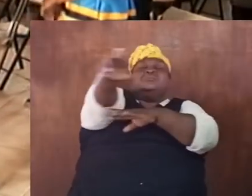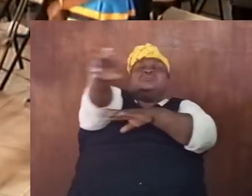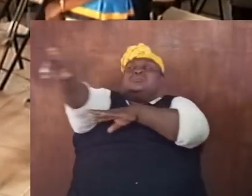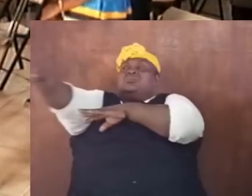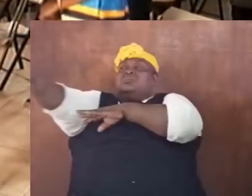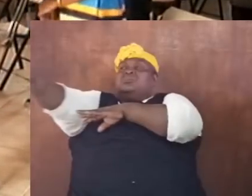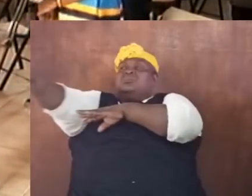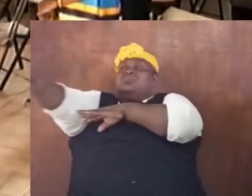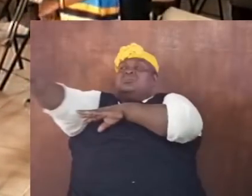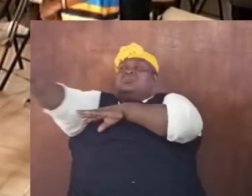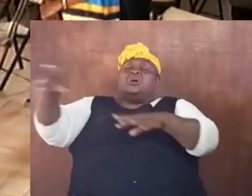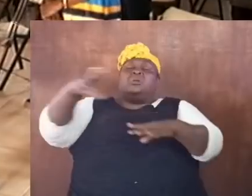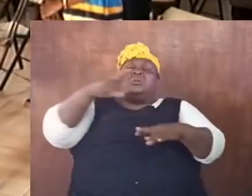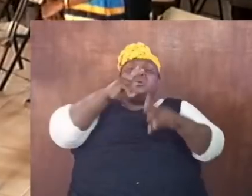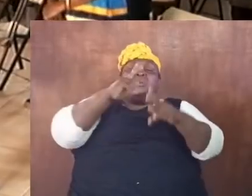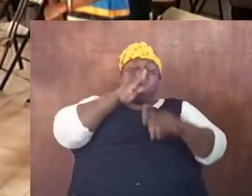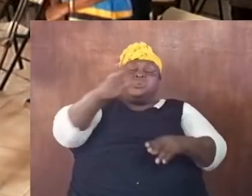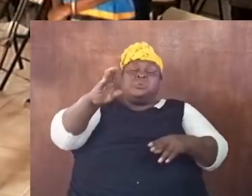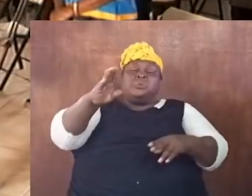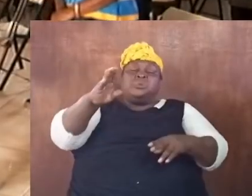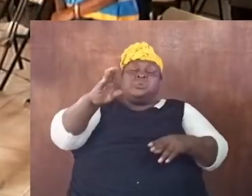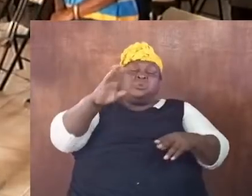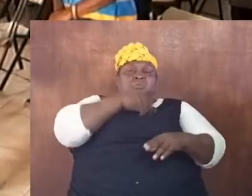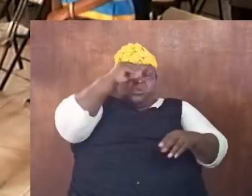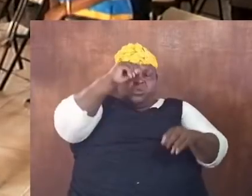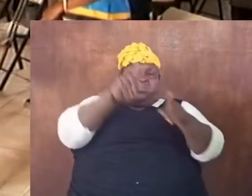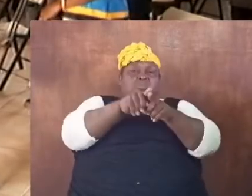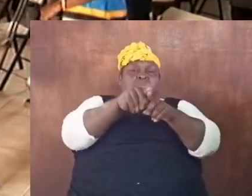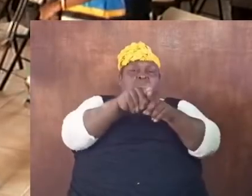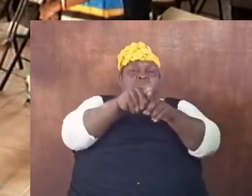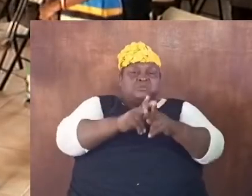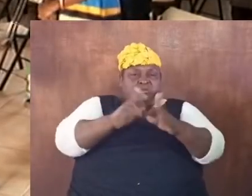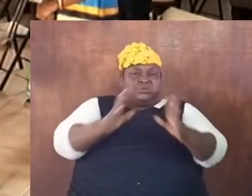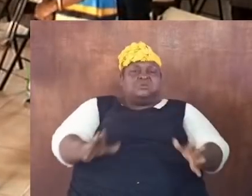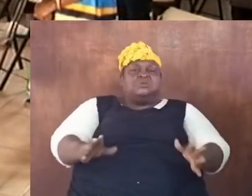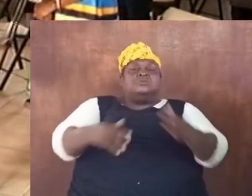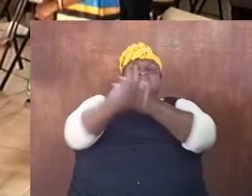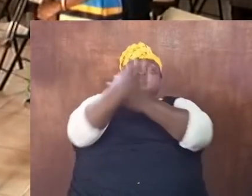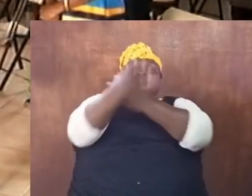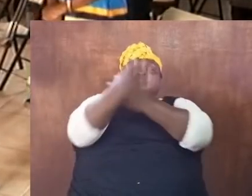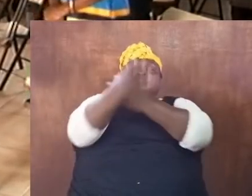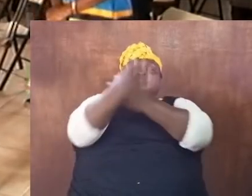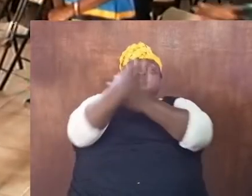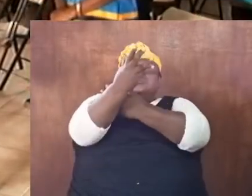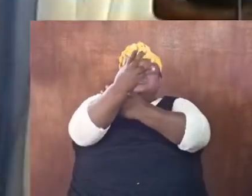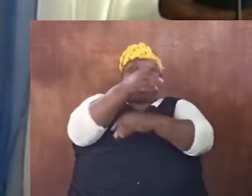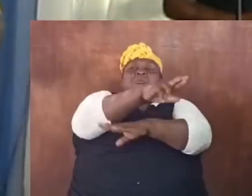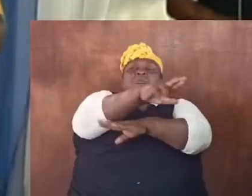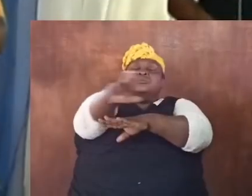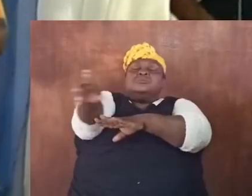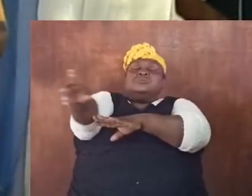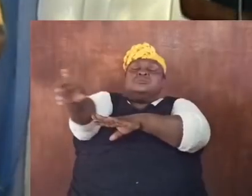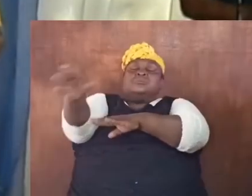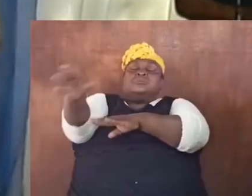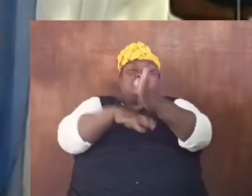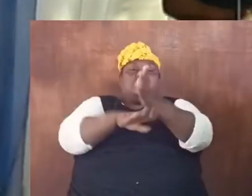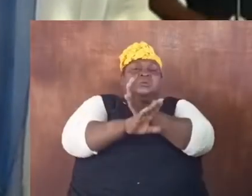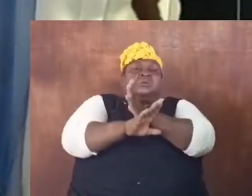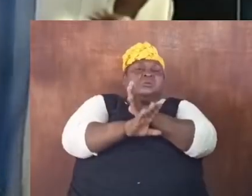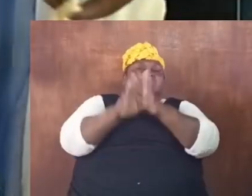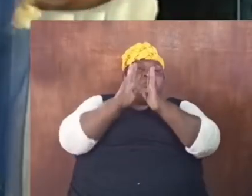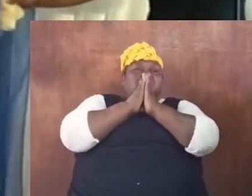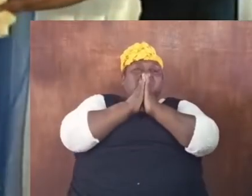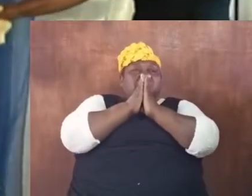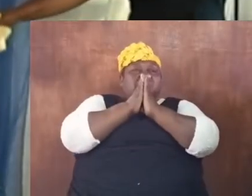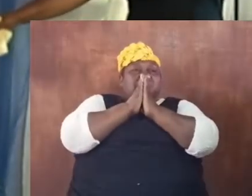our brother keeper this morning. Praise God. Hallelujah. Just stretch your hands and we're going to